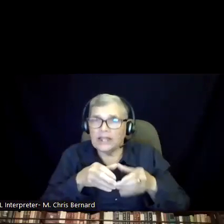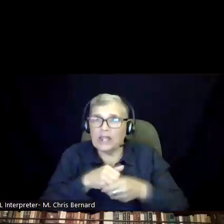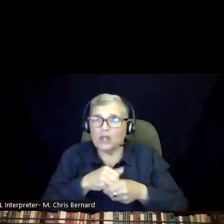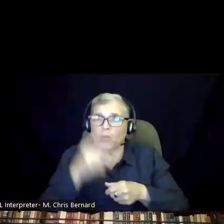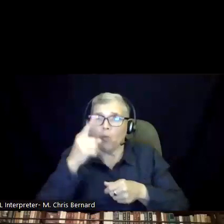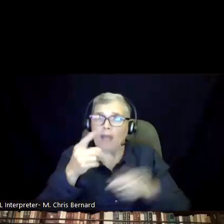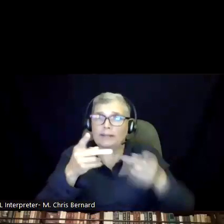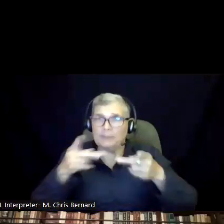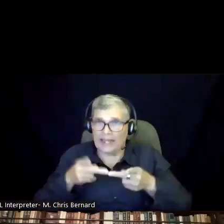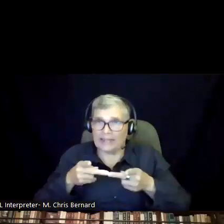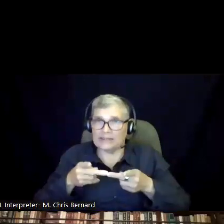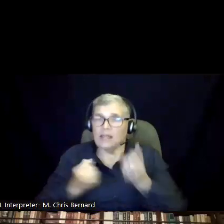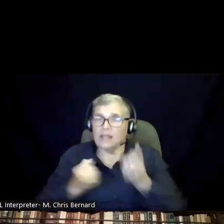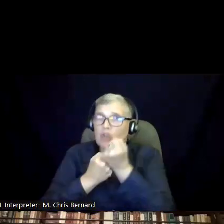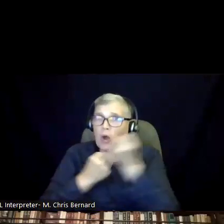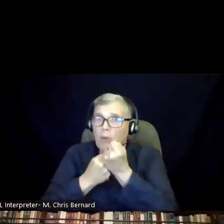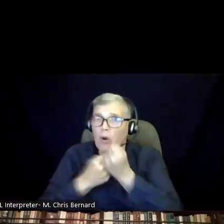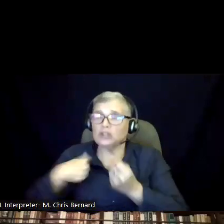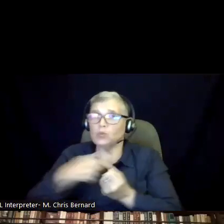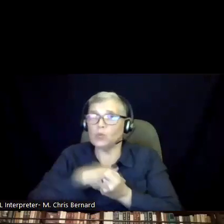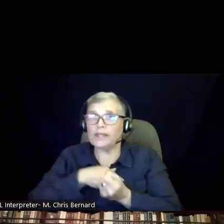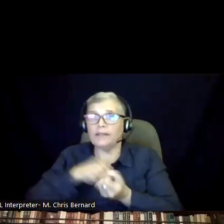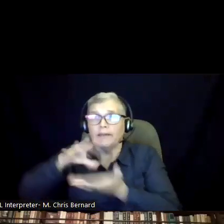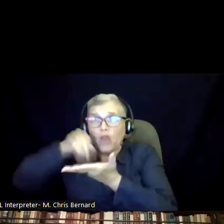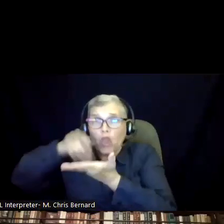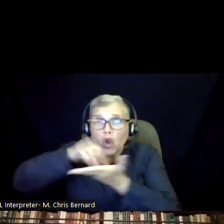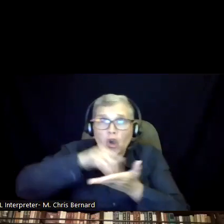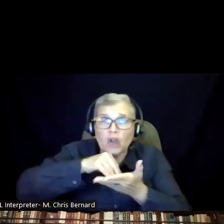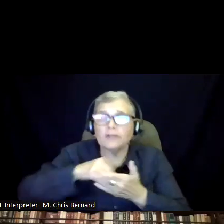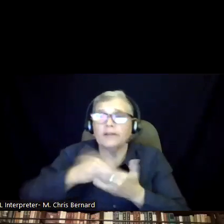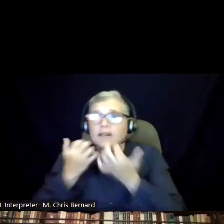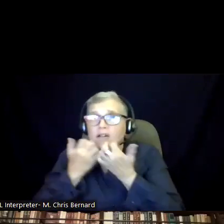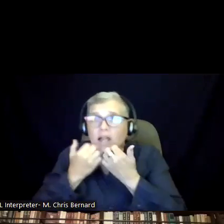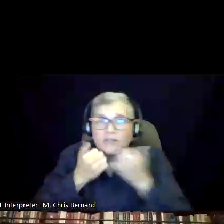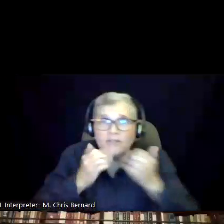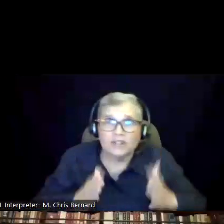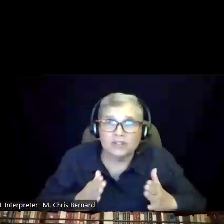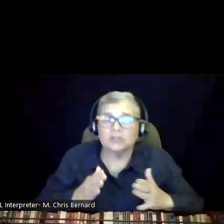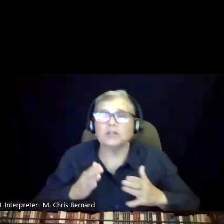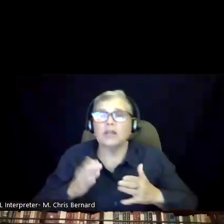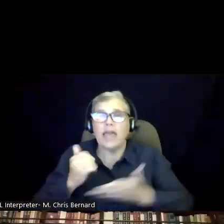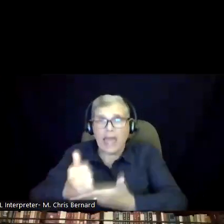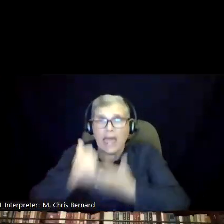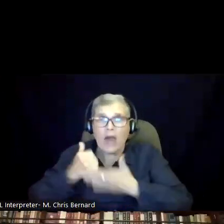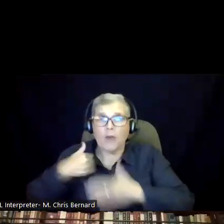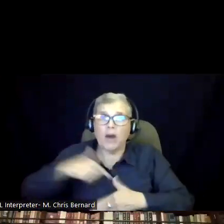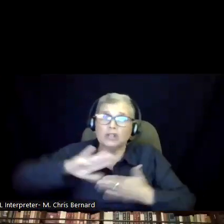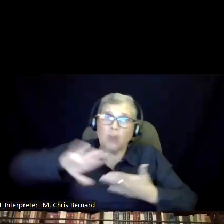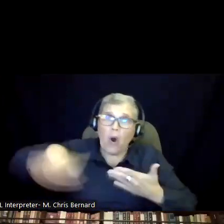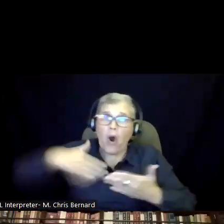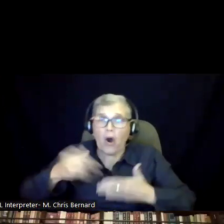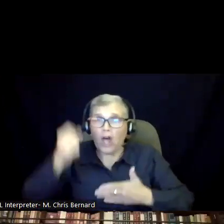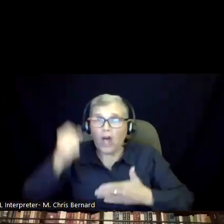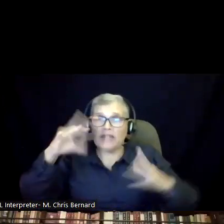as hunters, as anglers, as conservationists, to understand in a very distilled